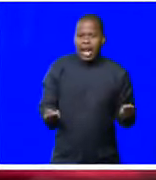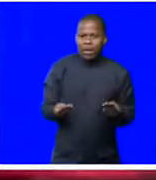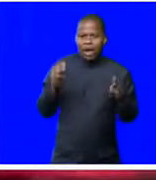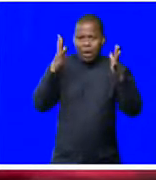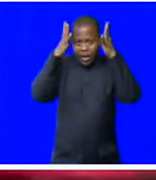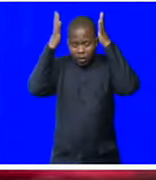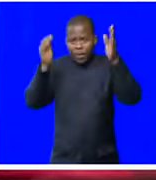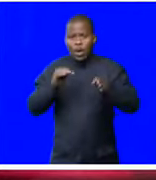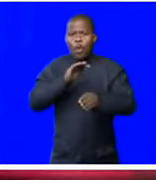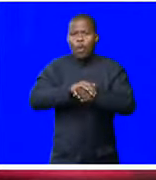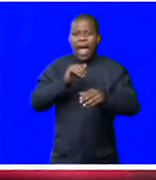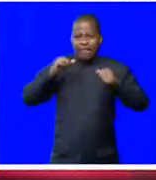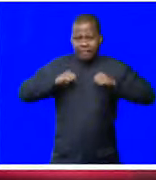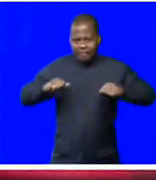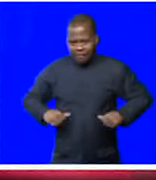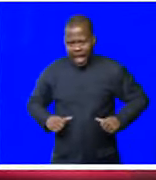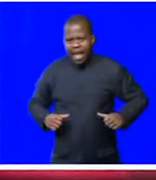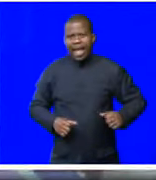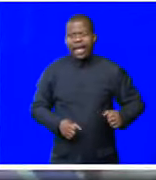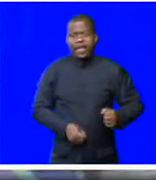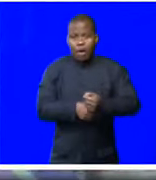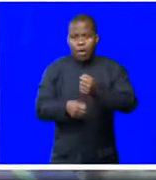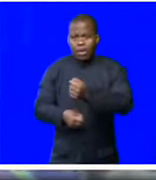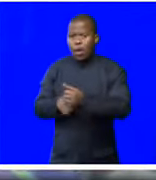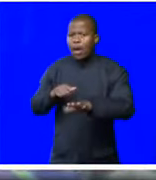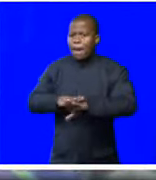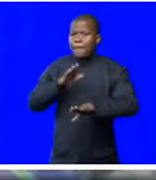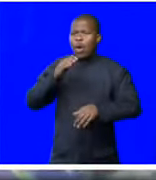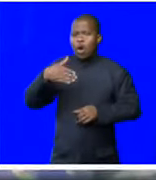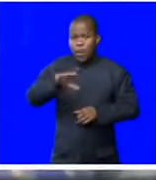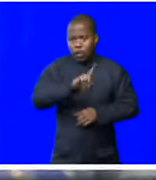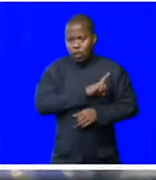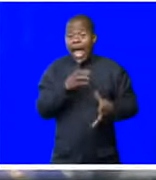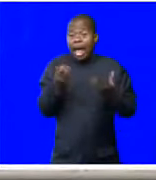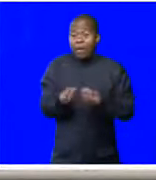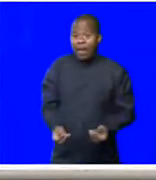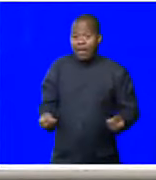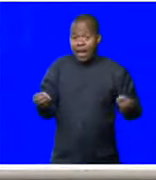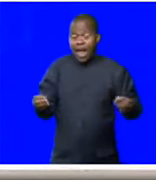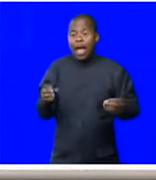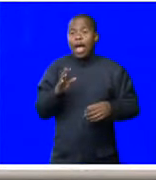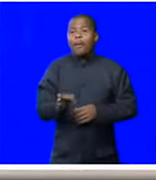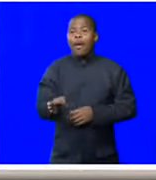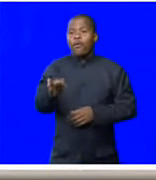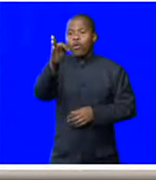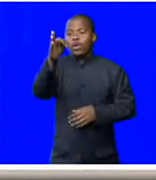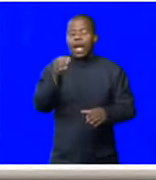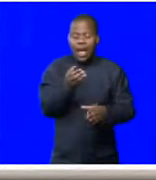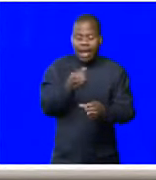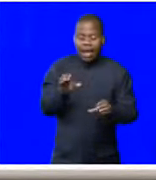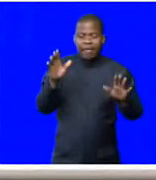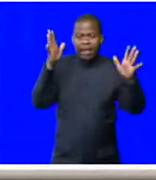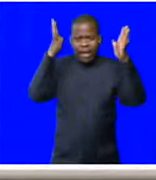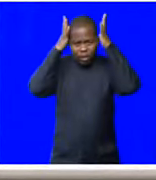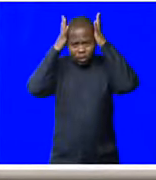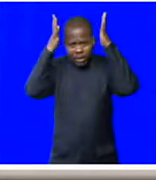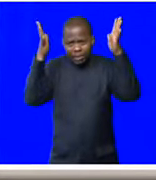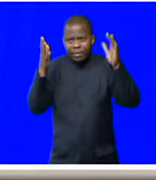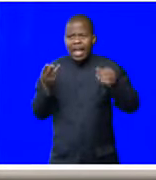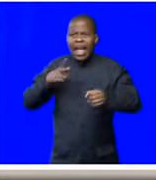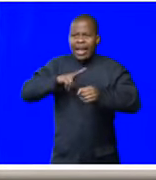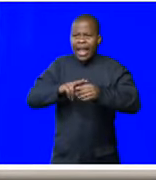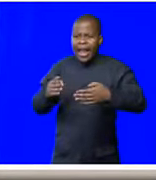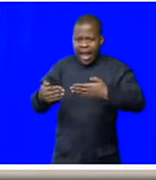of children because they are key to the future of this country and